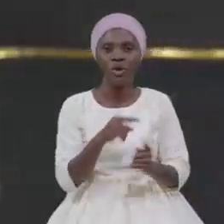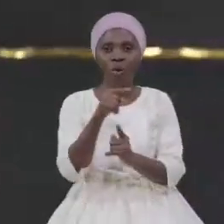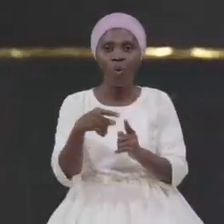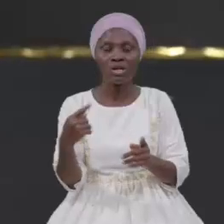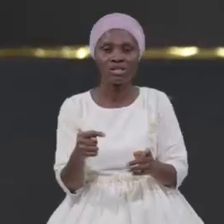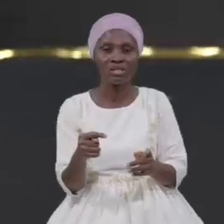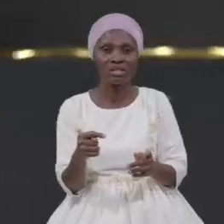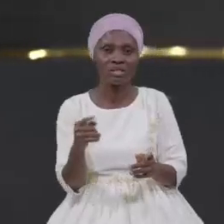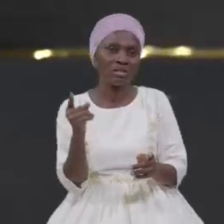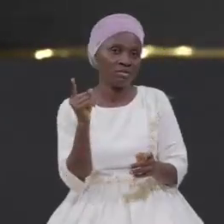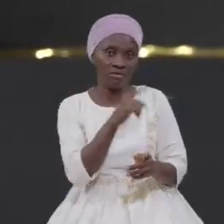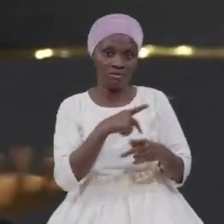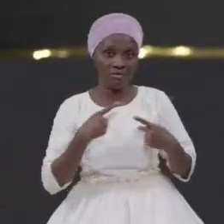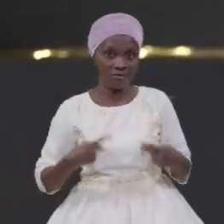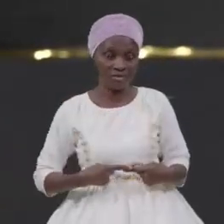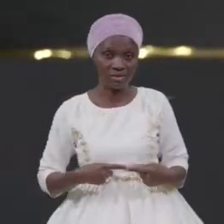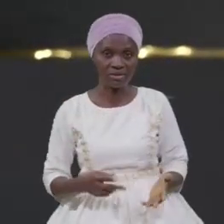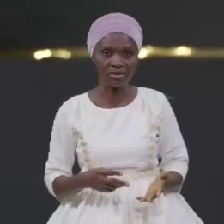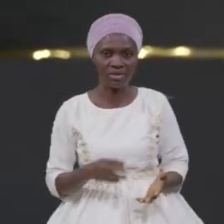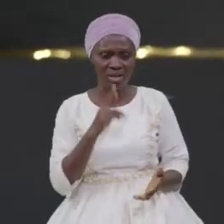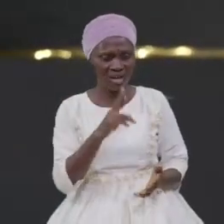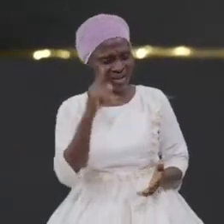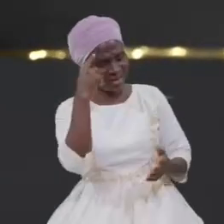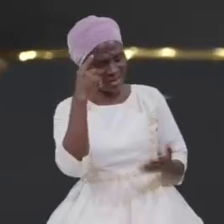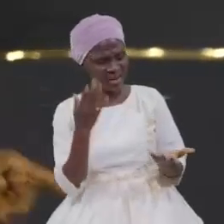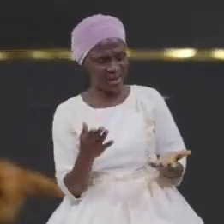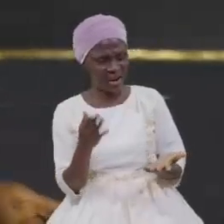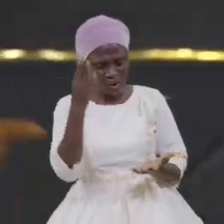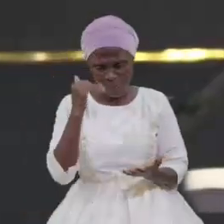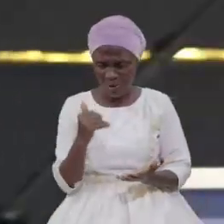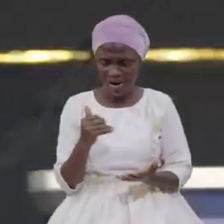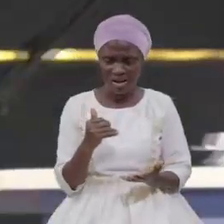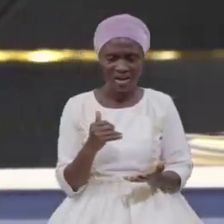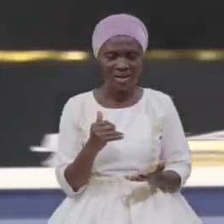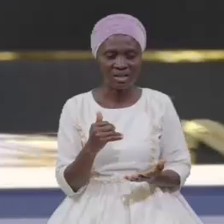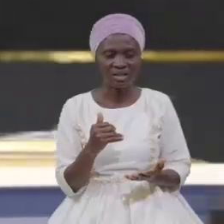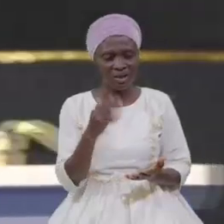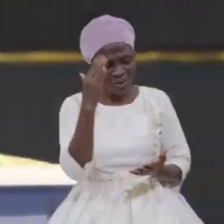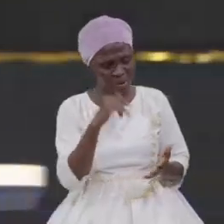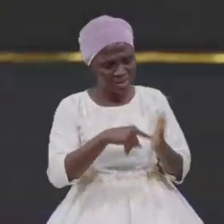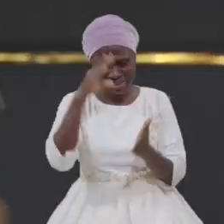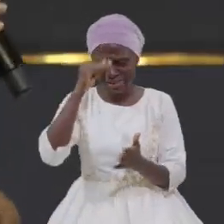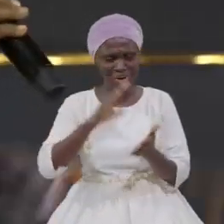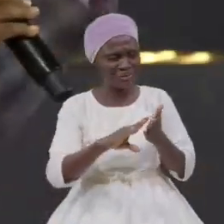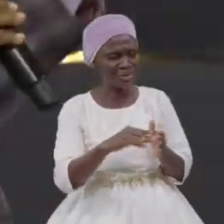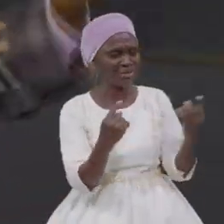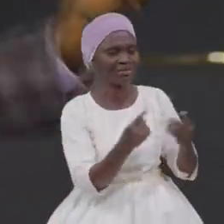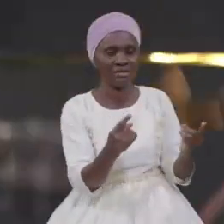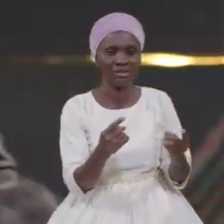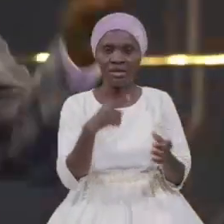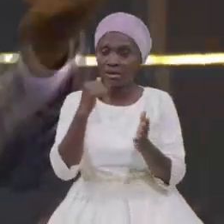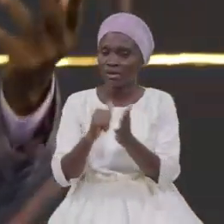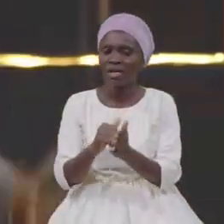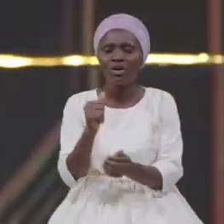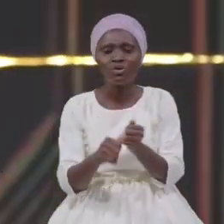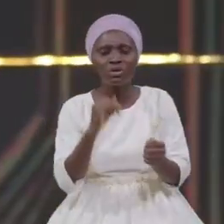forgive sin? He said, which one is easier? To say that sins are forgiven, salvation, or to say